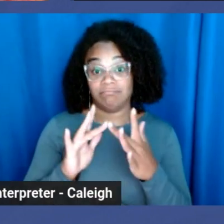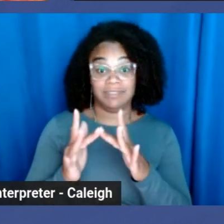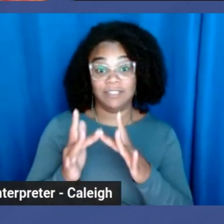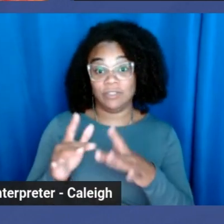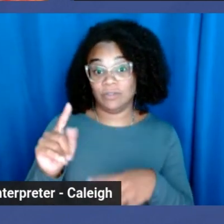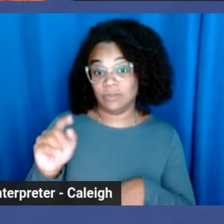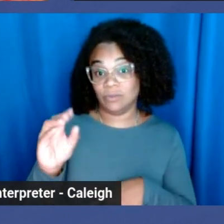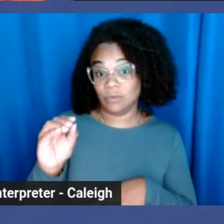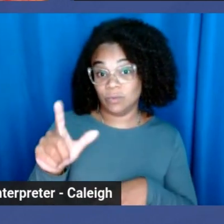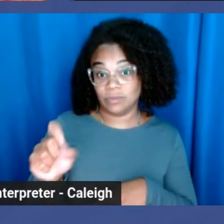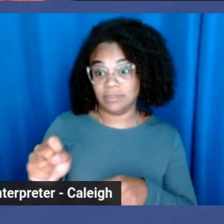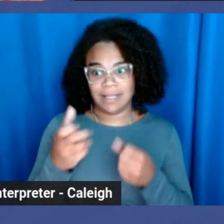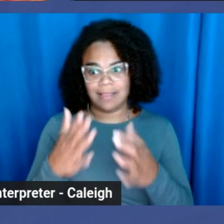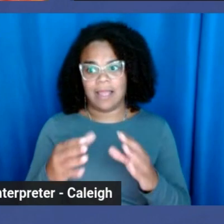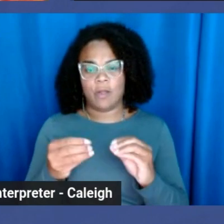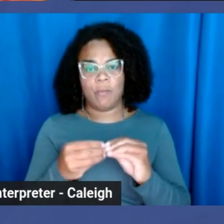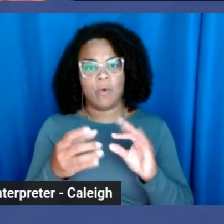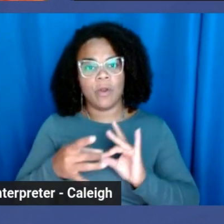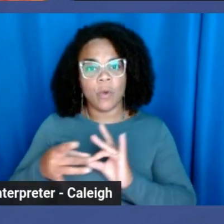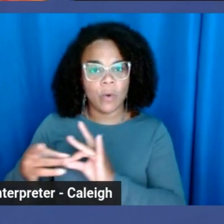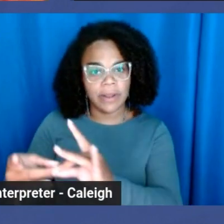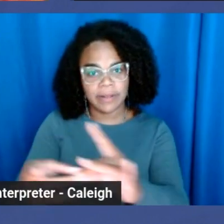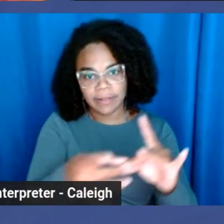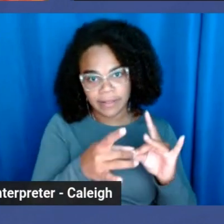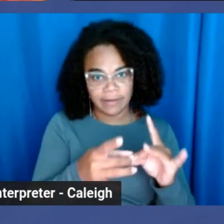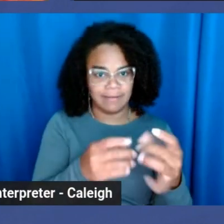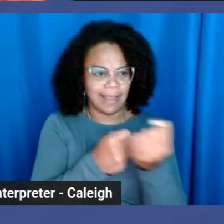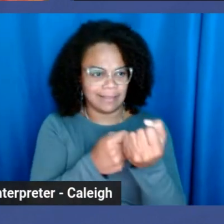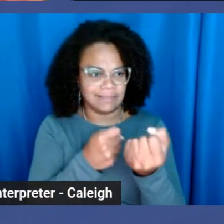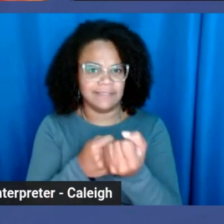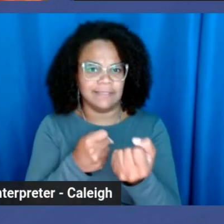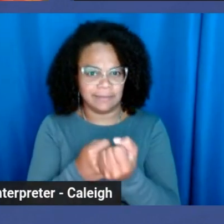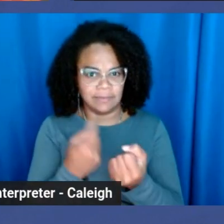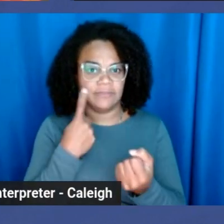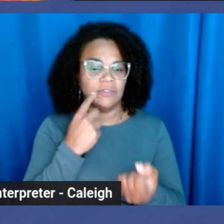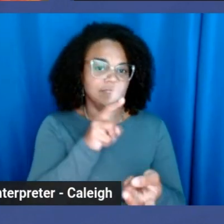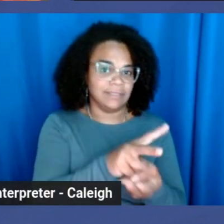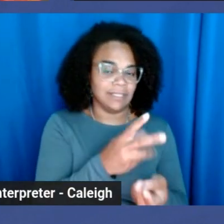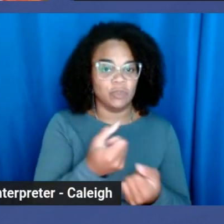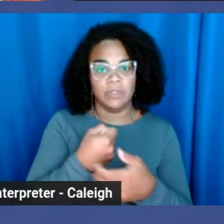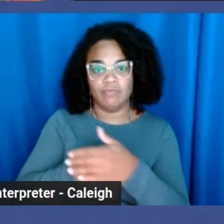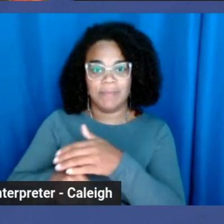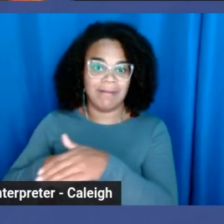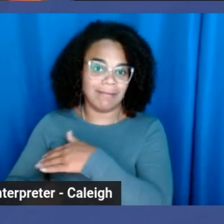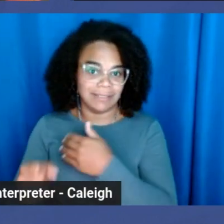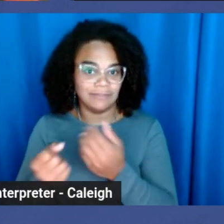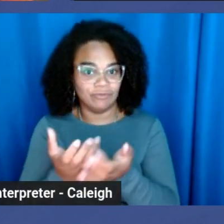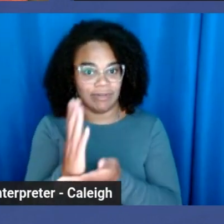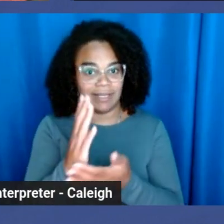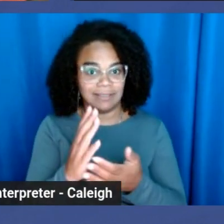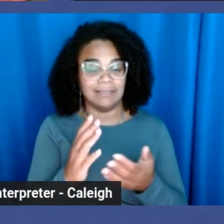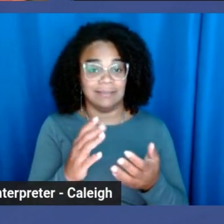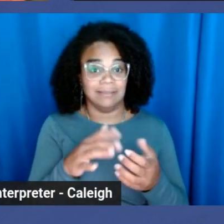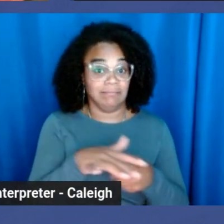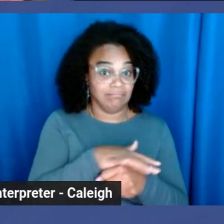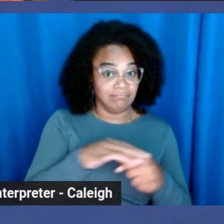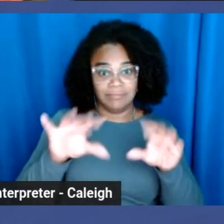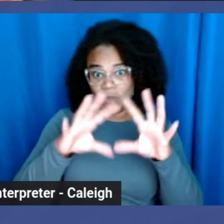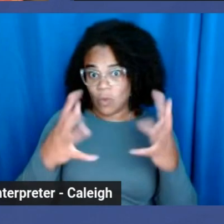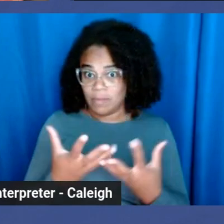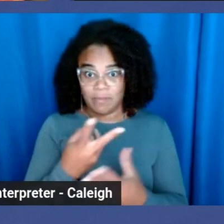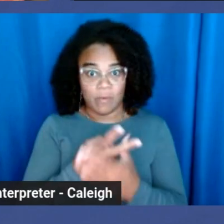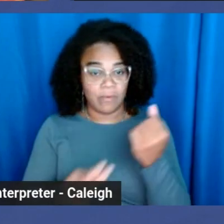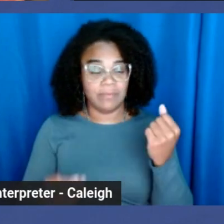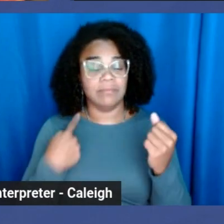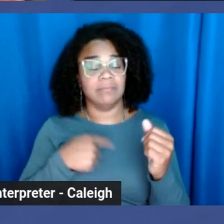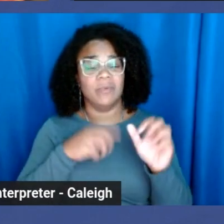more coordinated activism around sexual and reproductive rights globally. We can much more